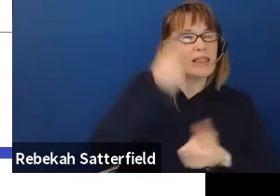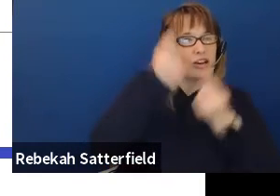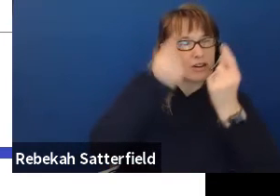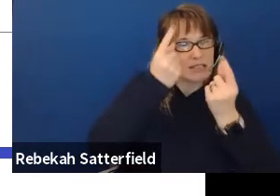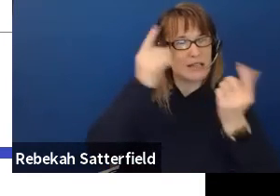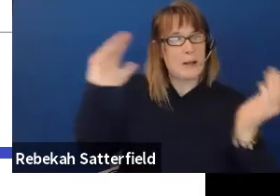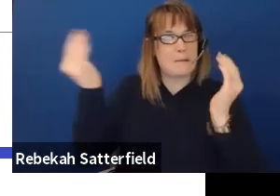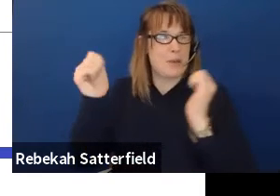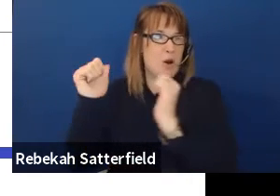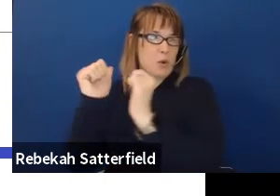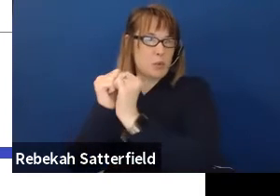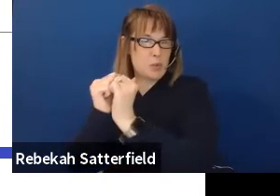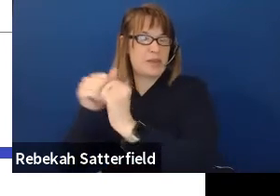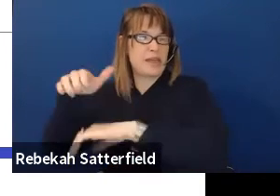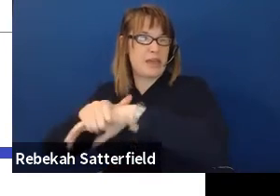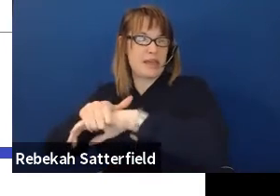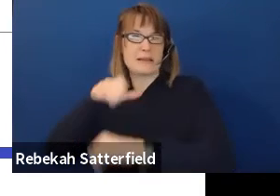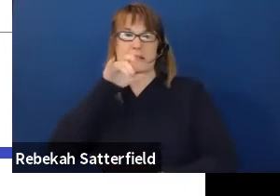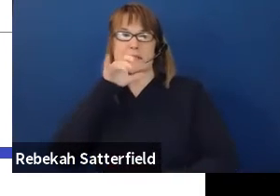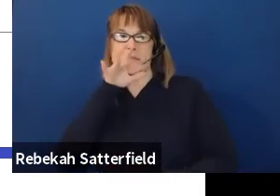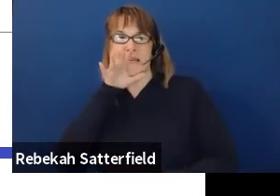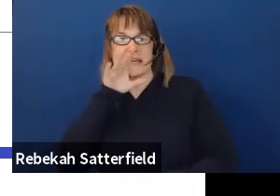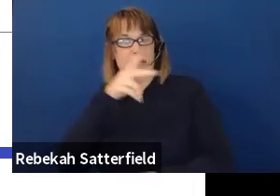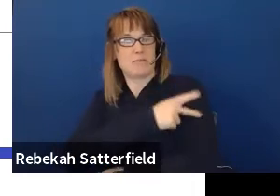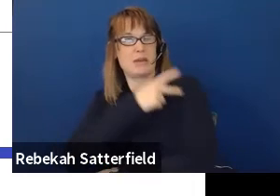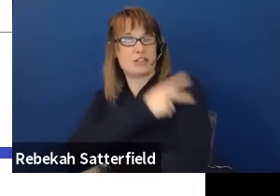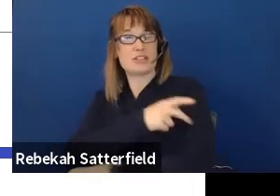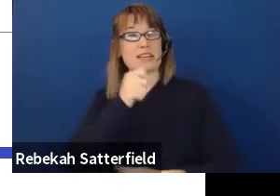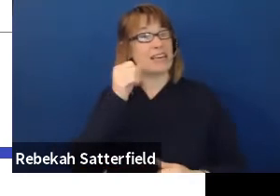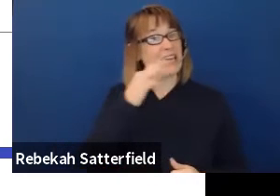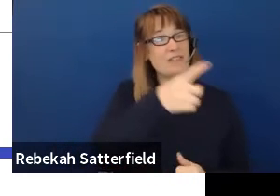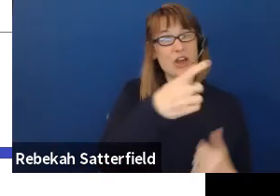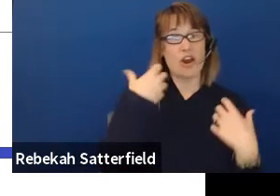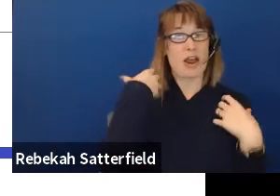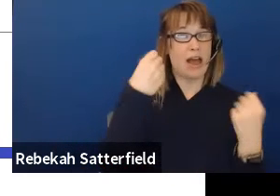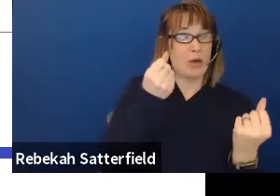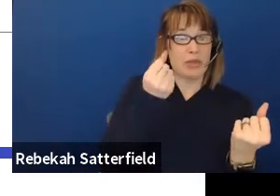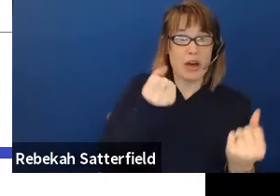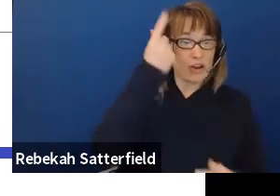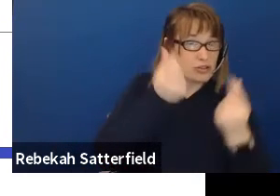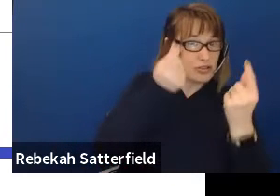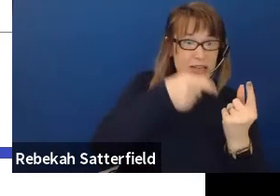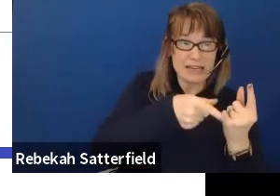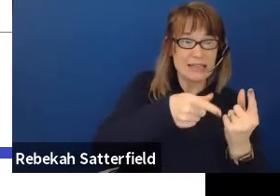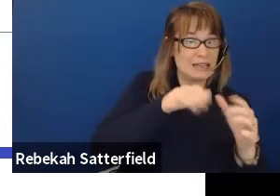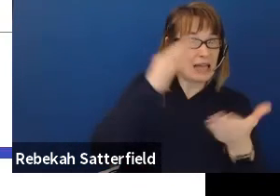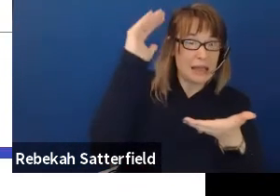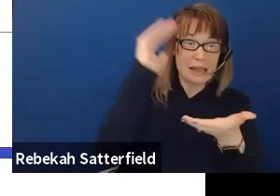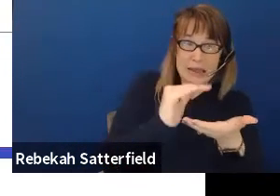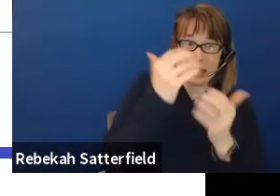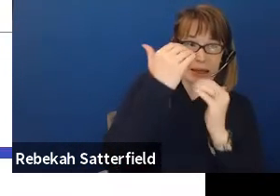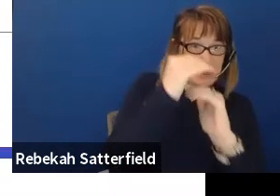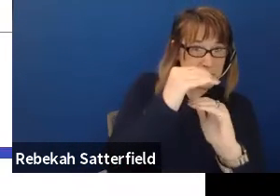patients. Low health literacy alone impacts the patient's ability to understand instructions and